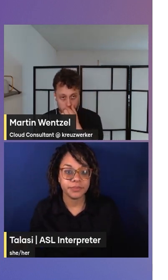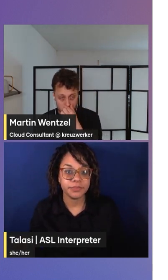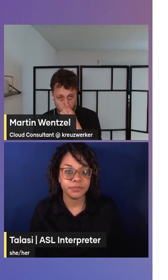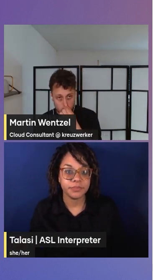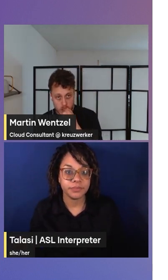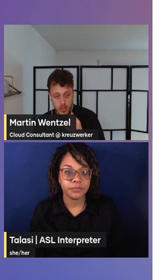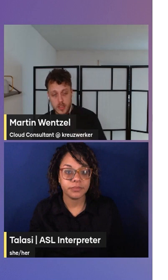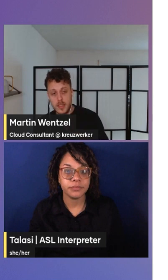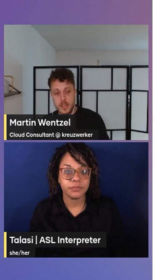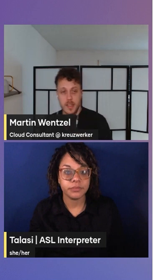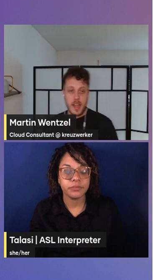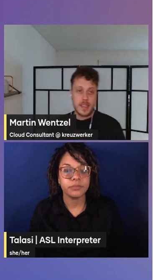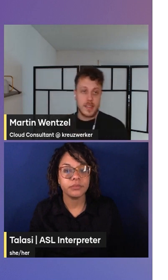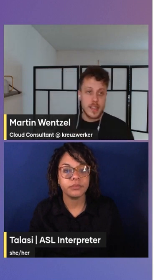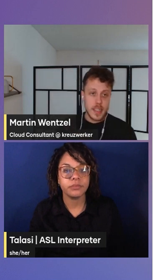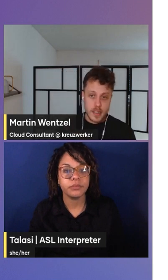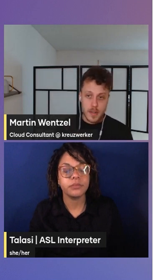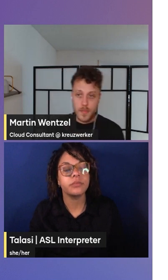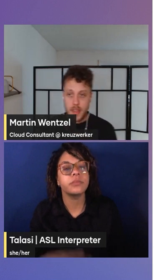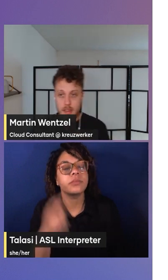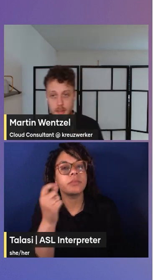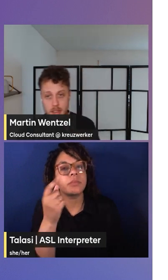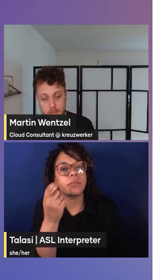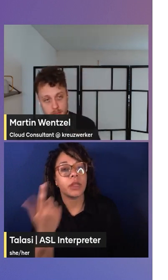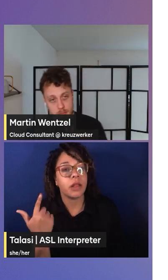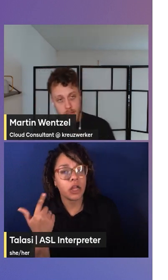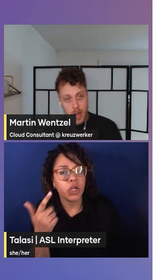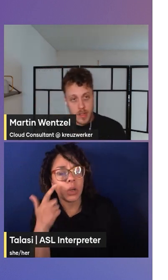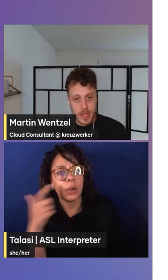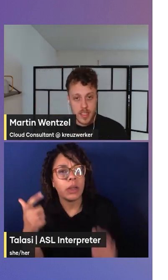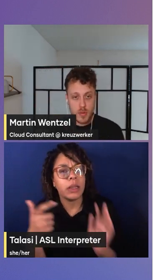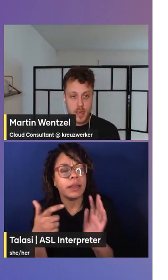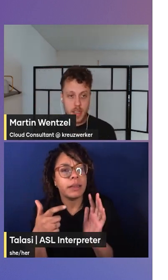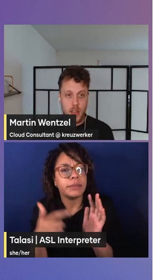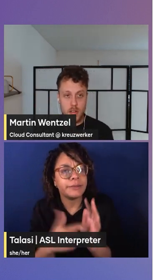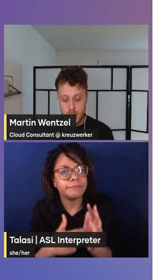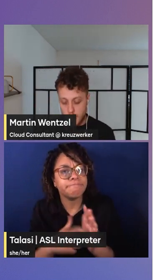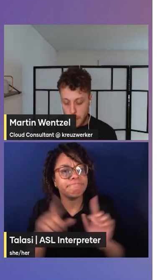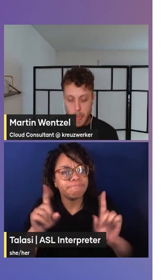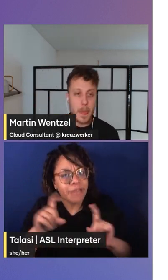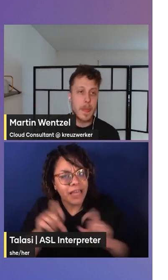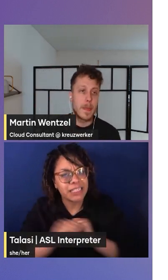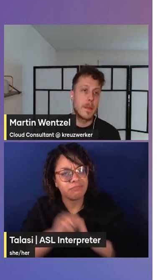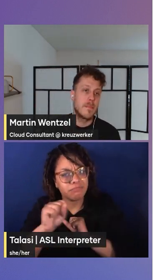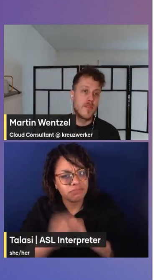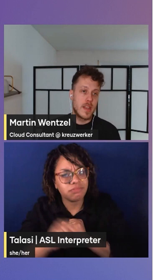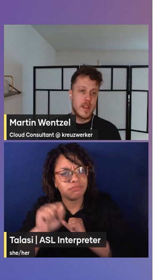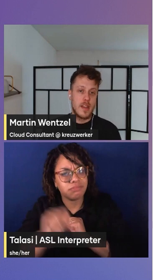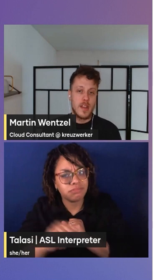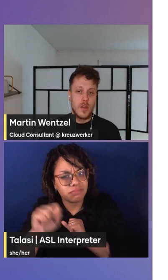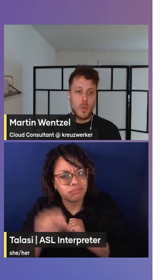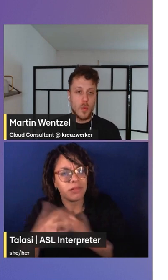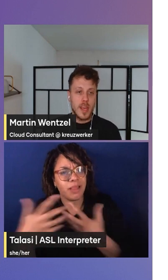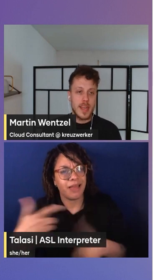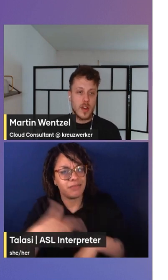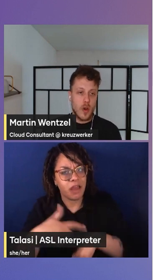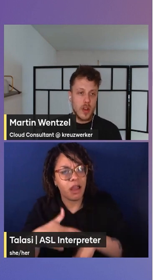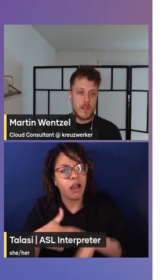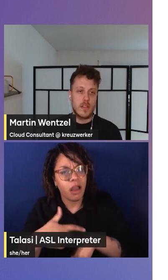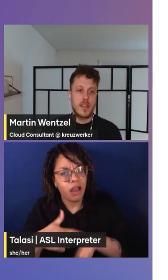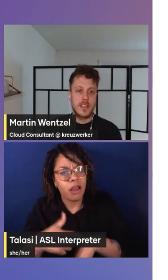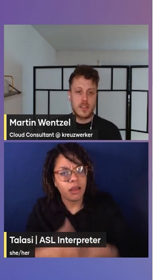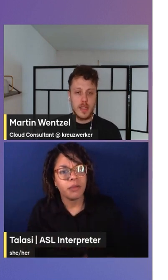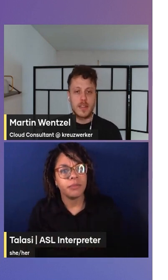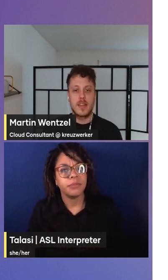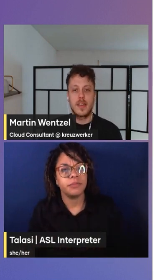One thing that we also noticed last year, our tests were taking a long time. We had all